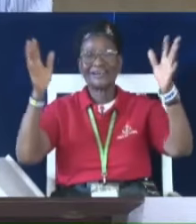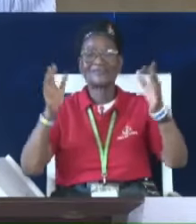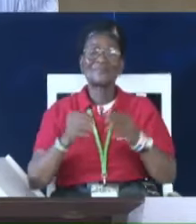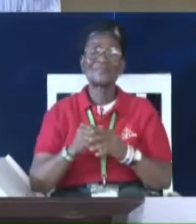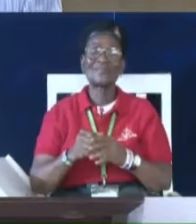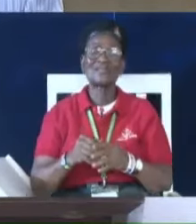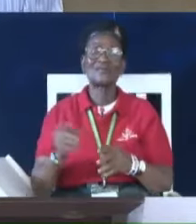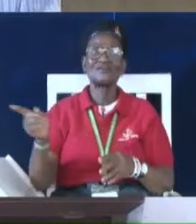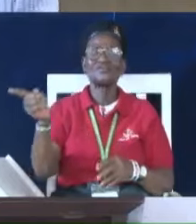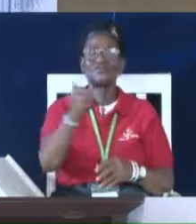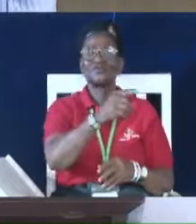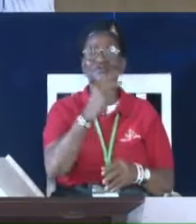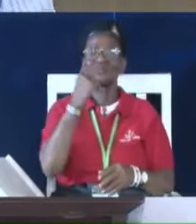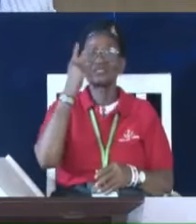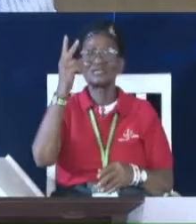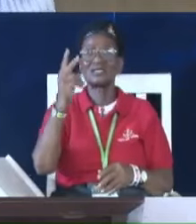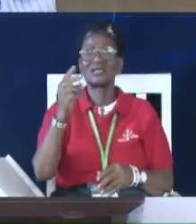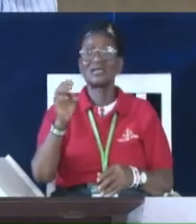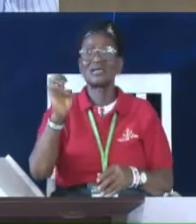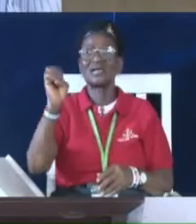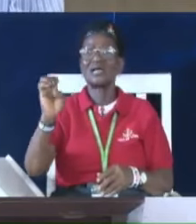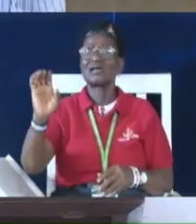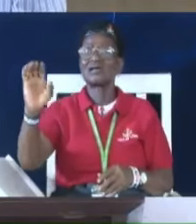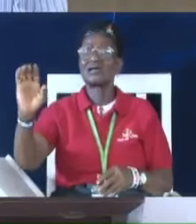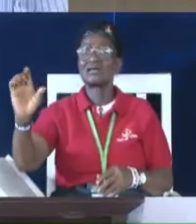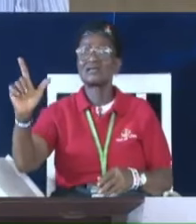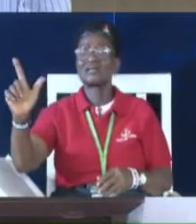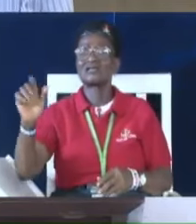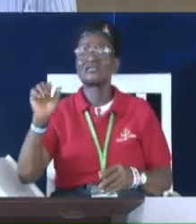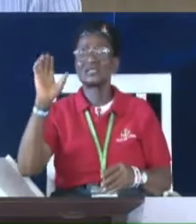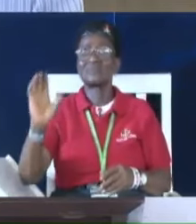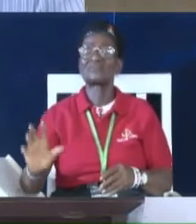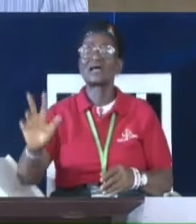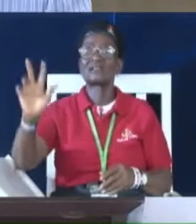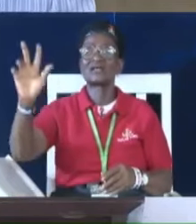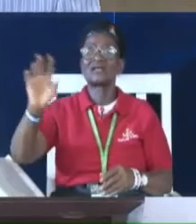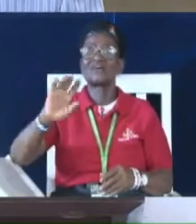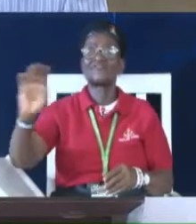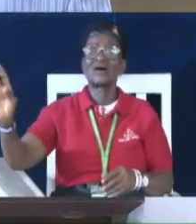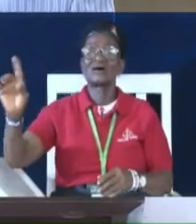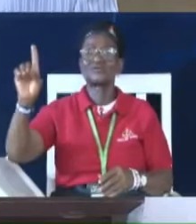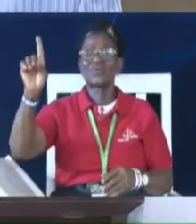You see, Ecclesiastes chapter 3, verse 1,